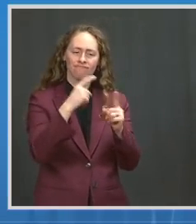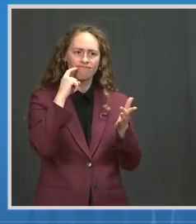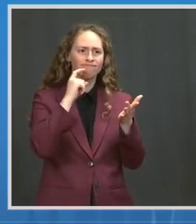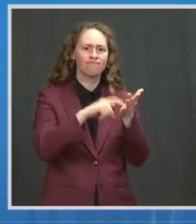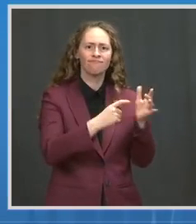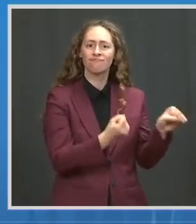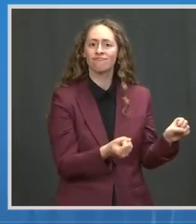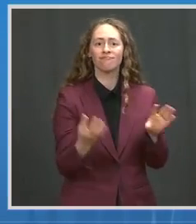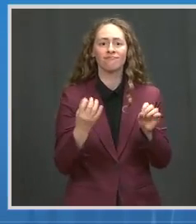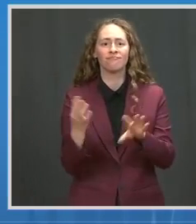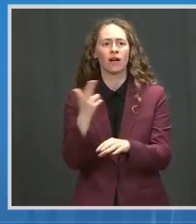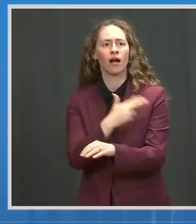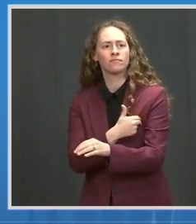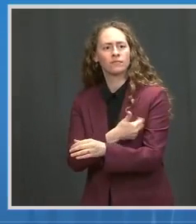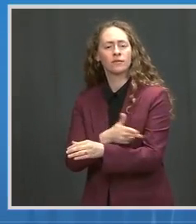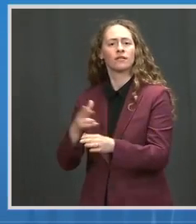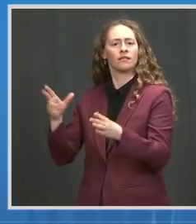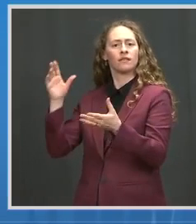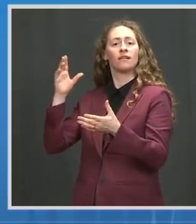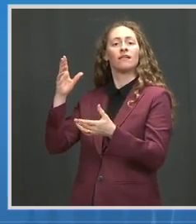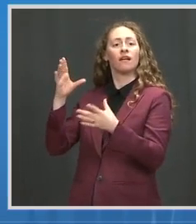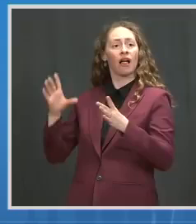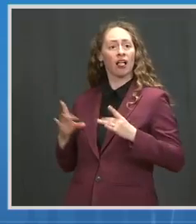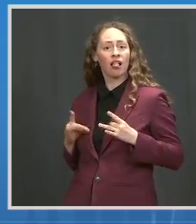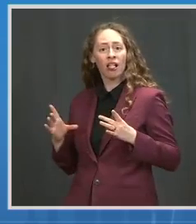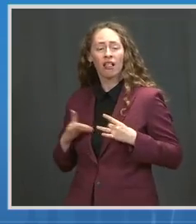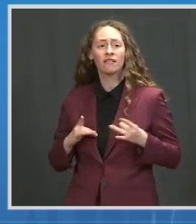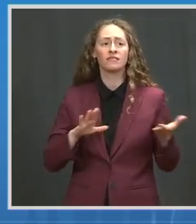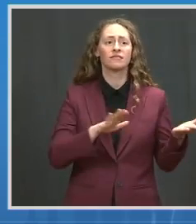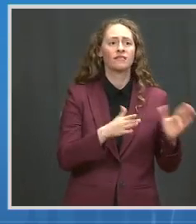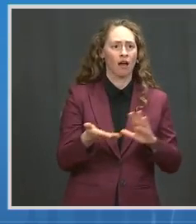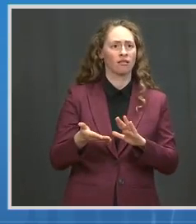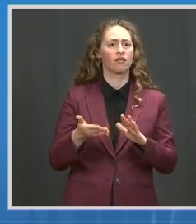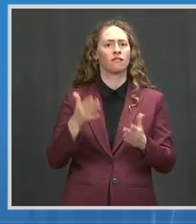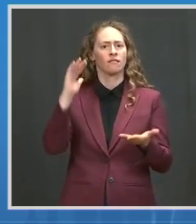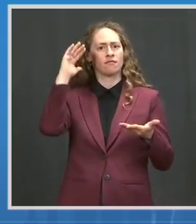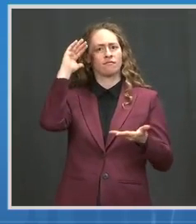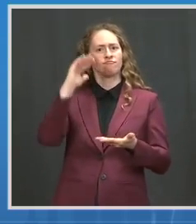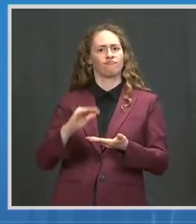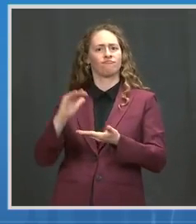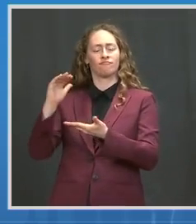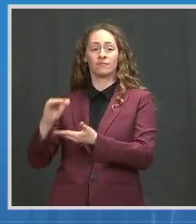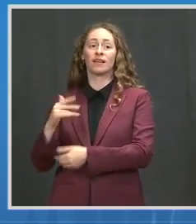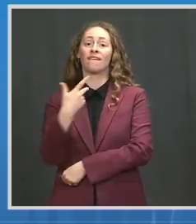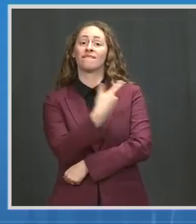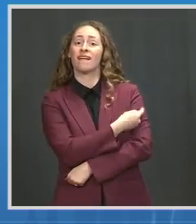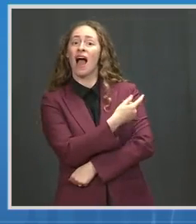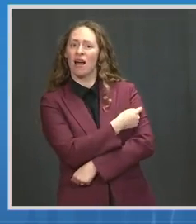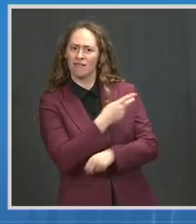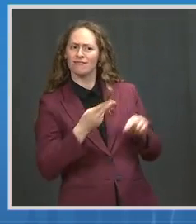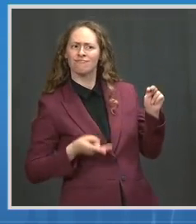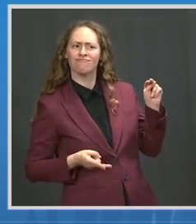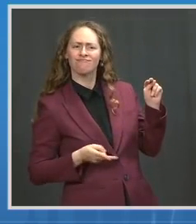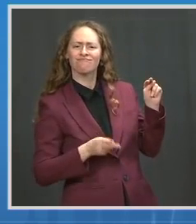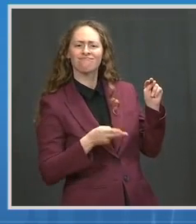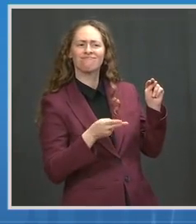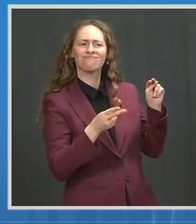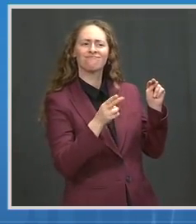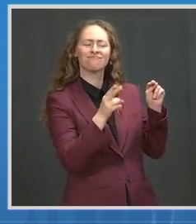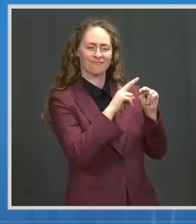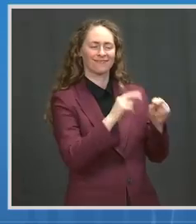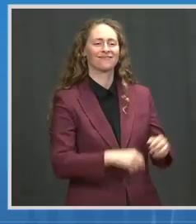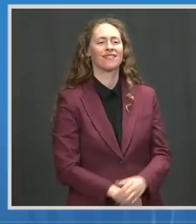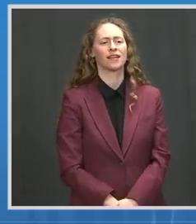to vaccinate so many Americans. Each week, there are more and more data to demonstrate the impact of vaccination has